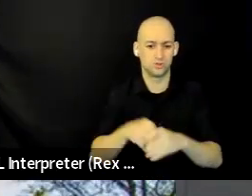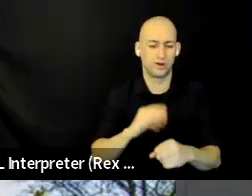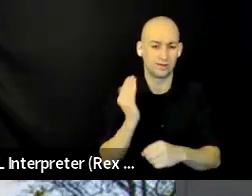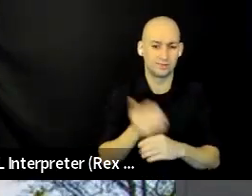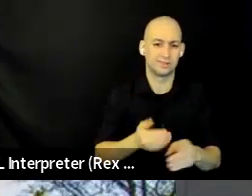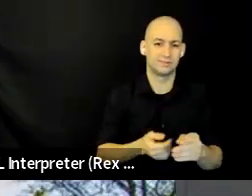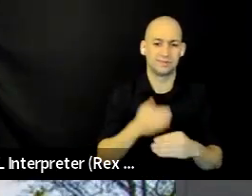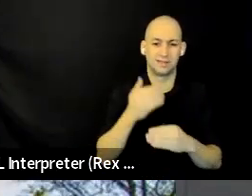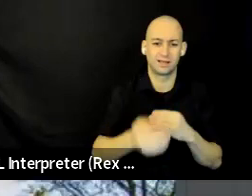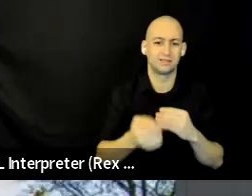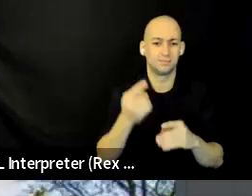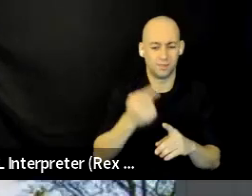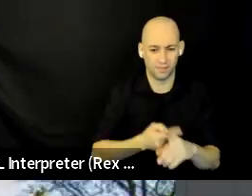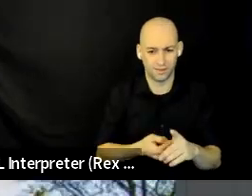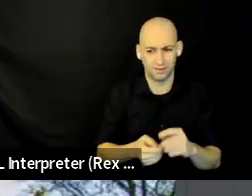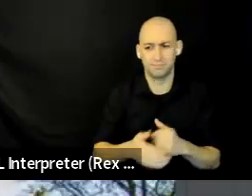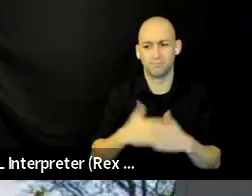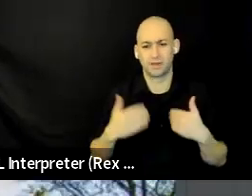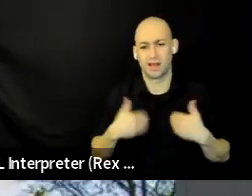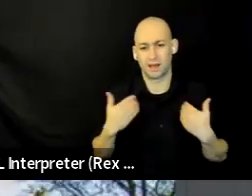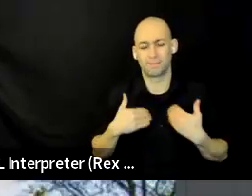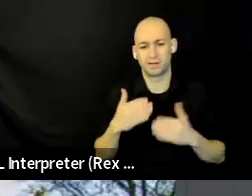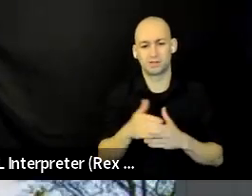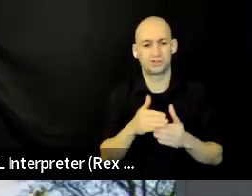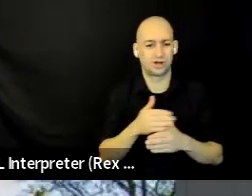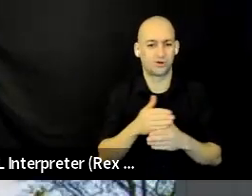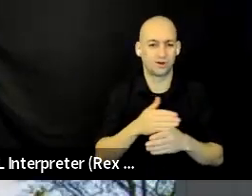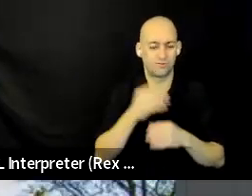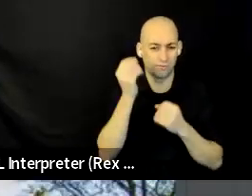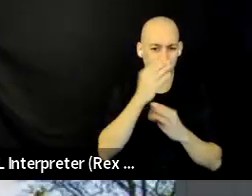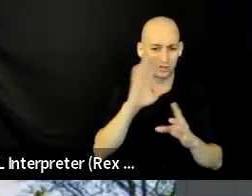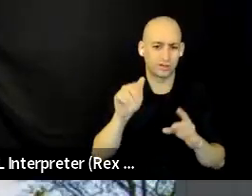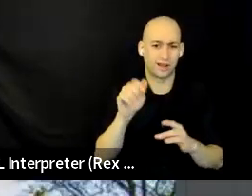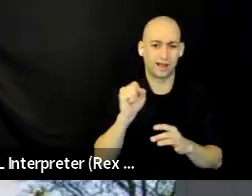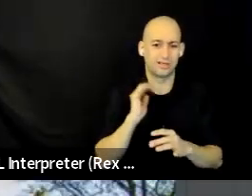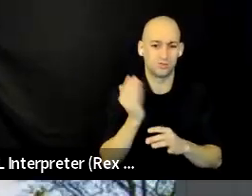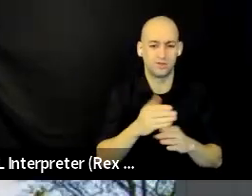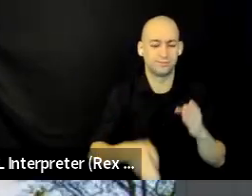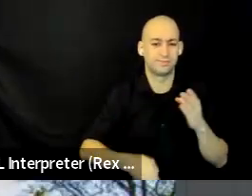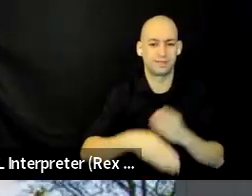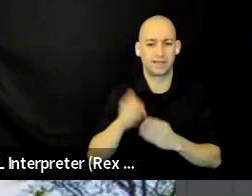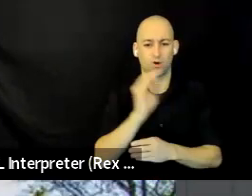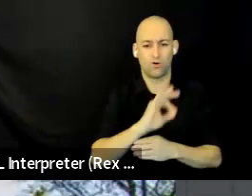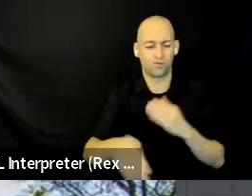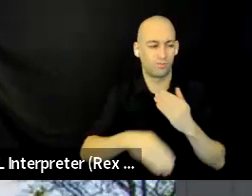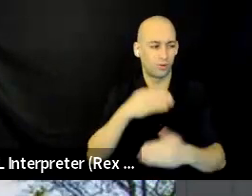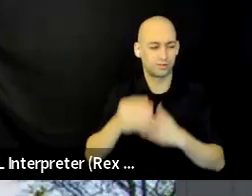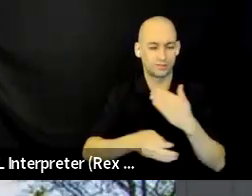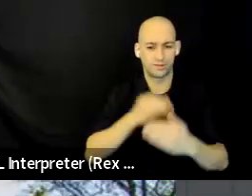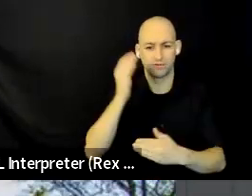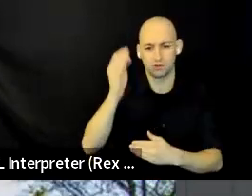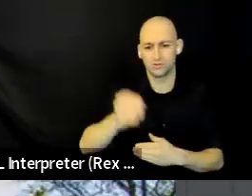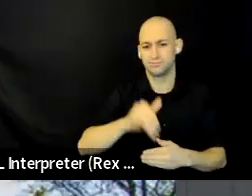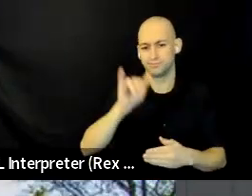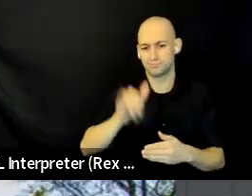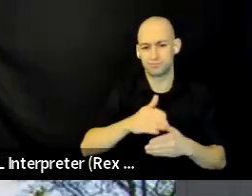and we'll be happy to share any information as we start kicking off this process in the near future. With that said, that concludes my